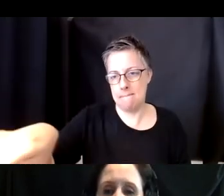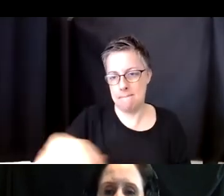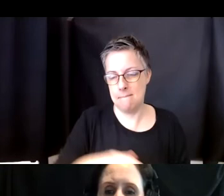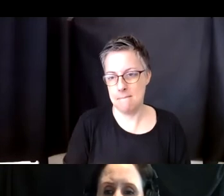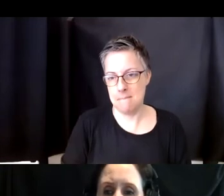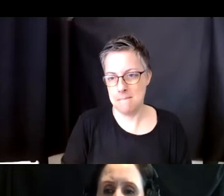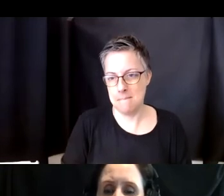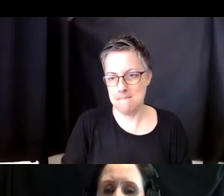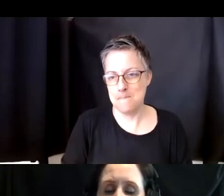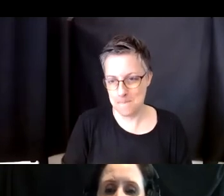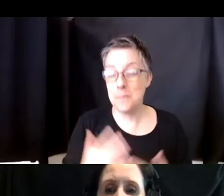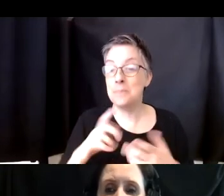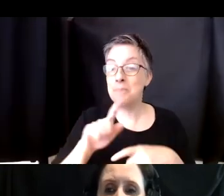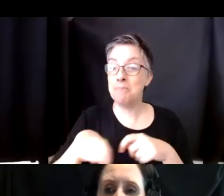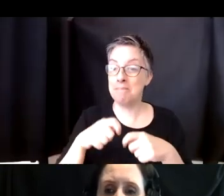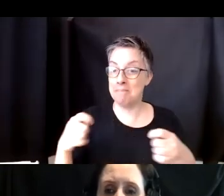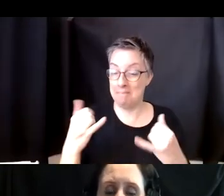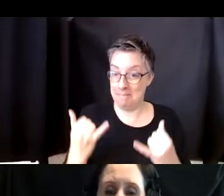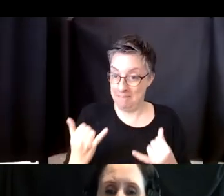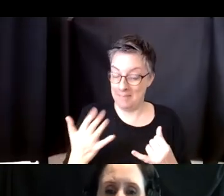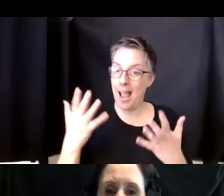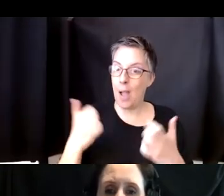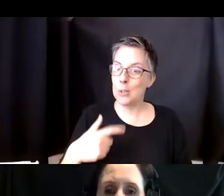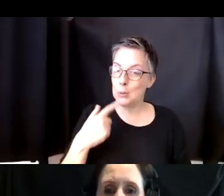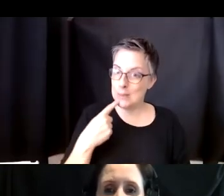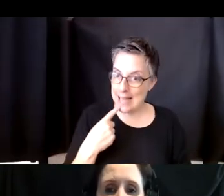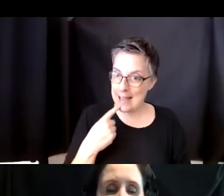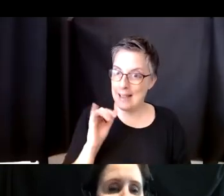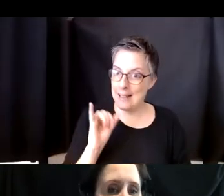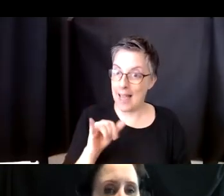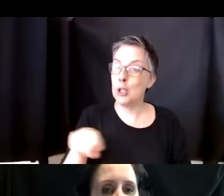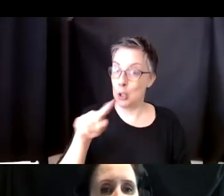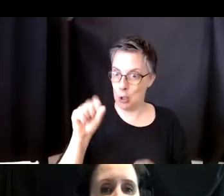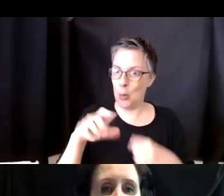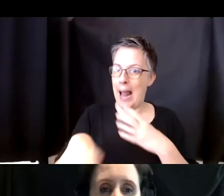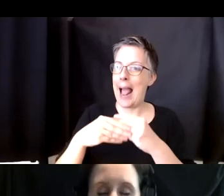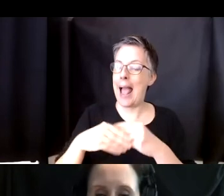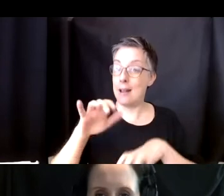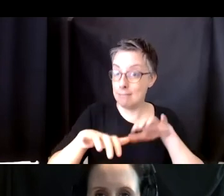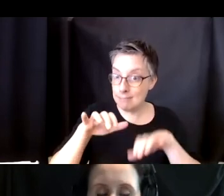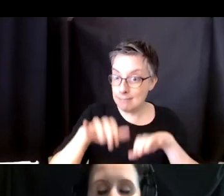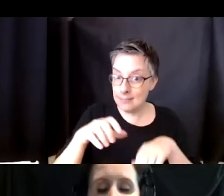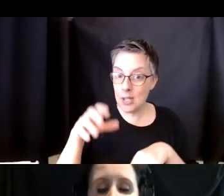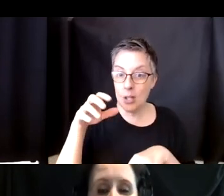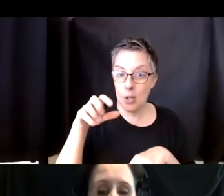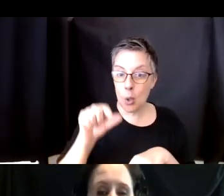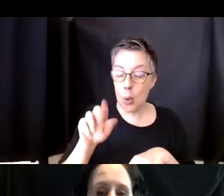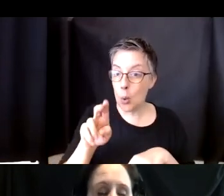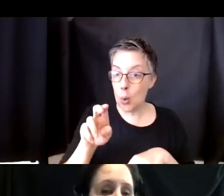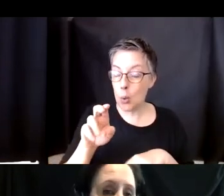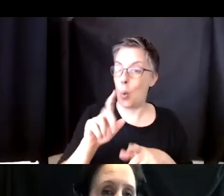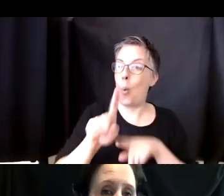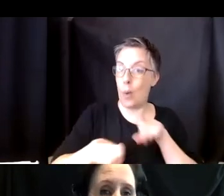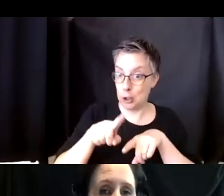So as I want to wrap up, I want to say that you can add your question to the Q&A. I also want